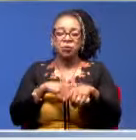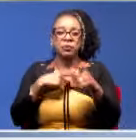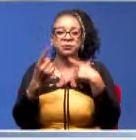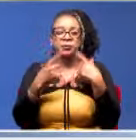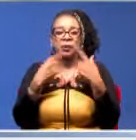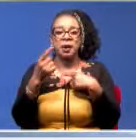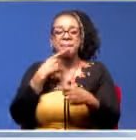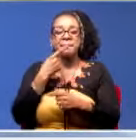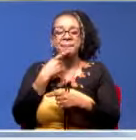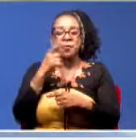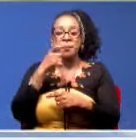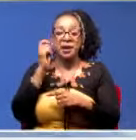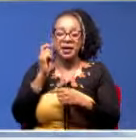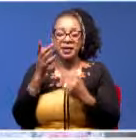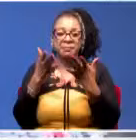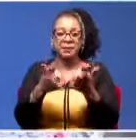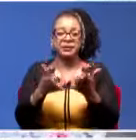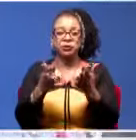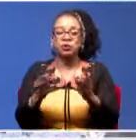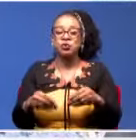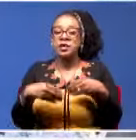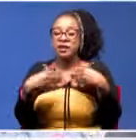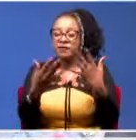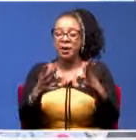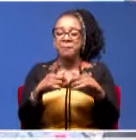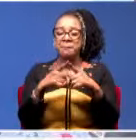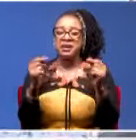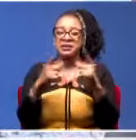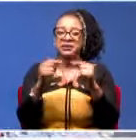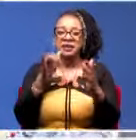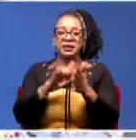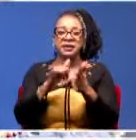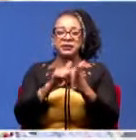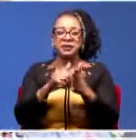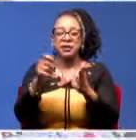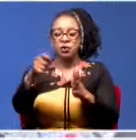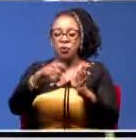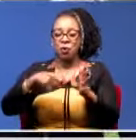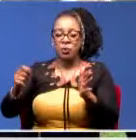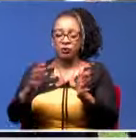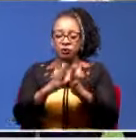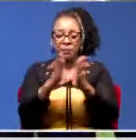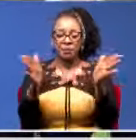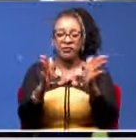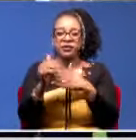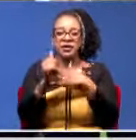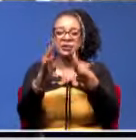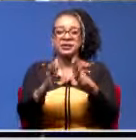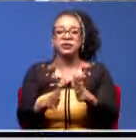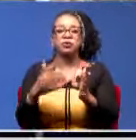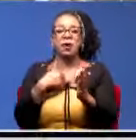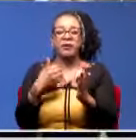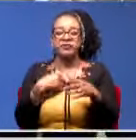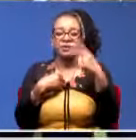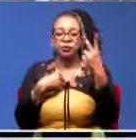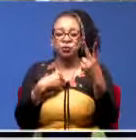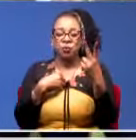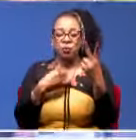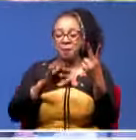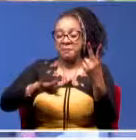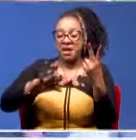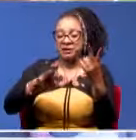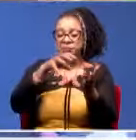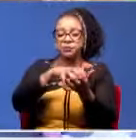Oparanya's presence was to convey a message that the door was open for the leaders to grab the two remaining positions, that